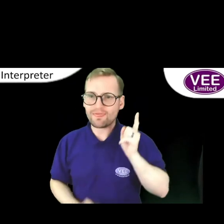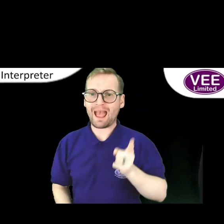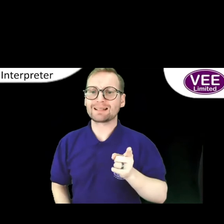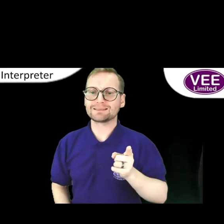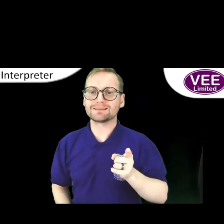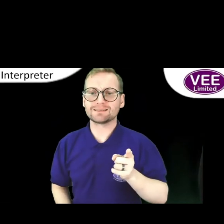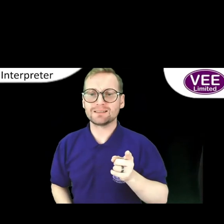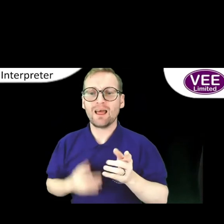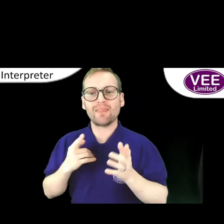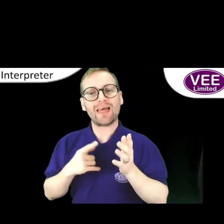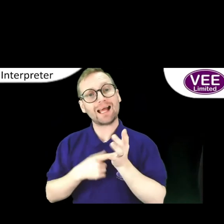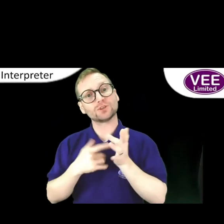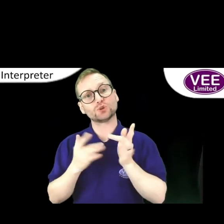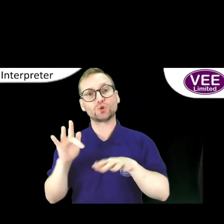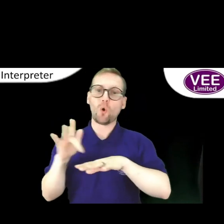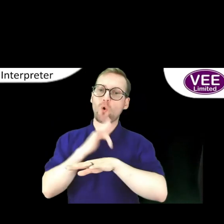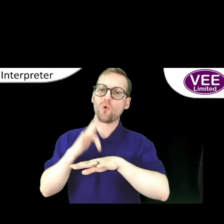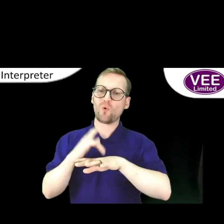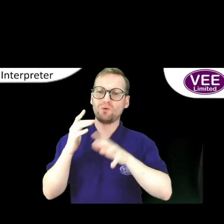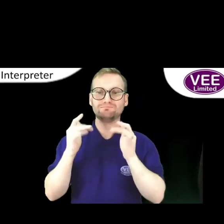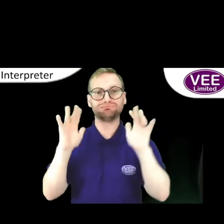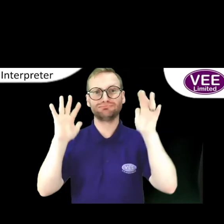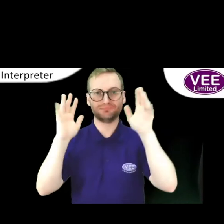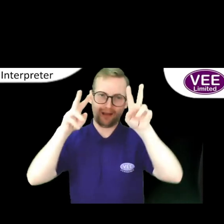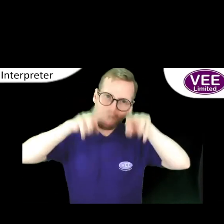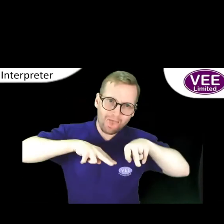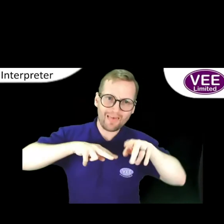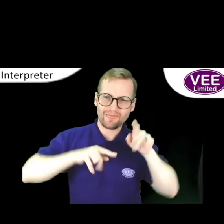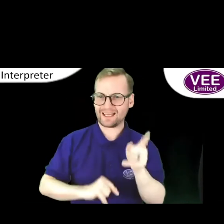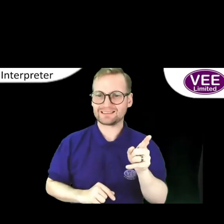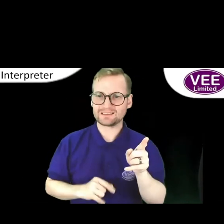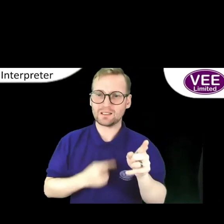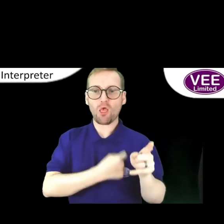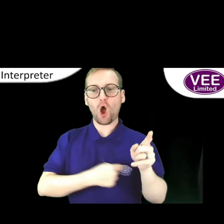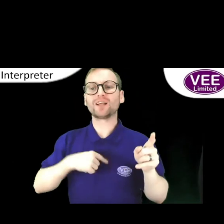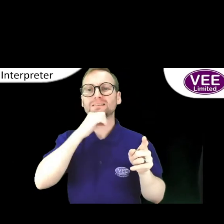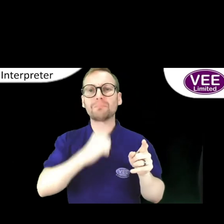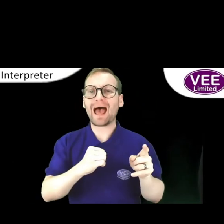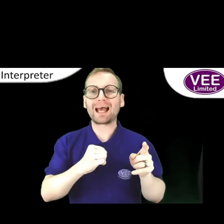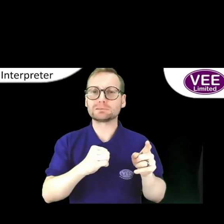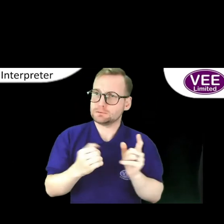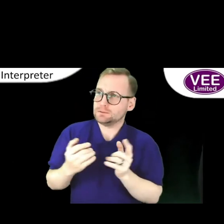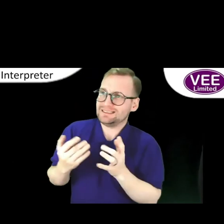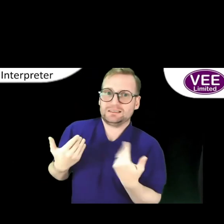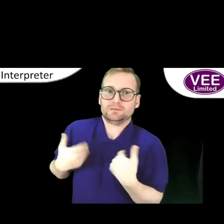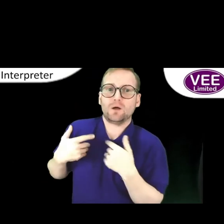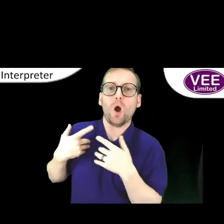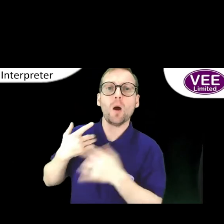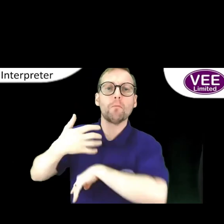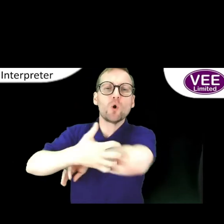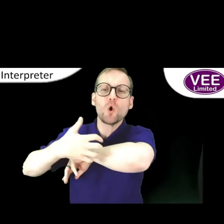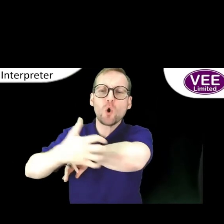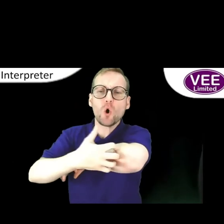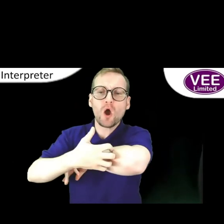their tinsel shone and all that. The honest man, though he's a poor, is